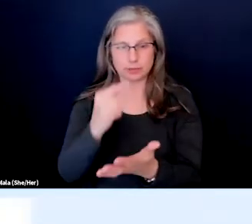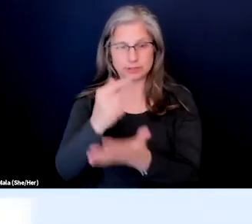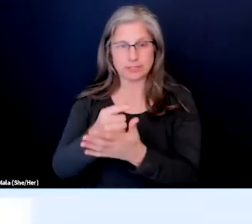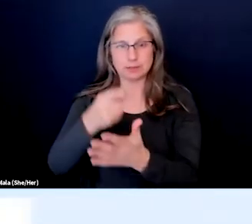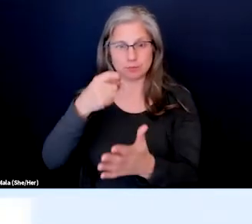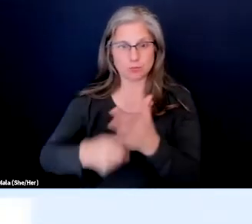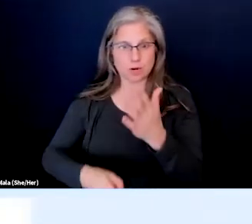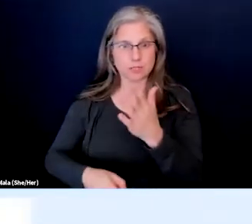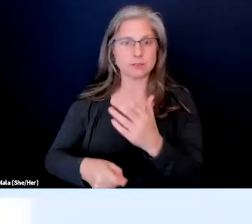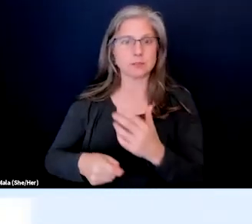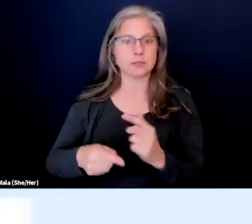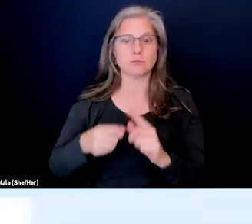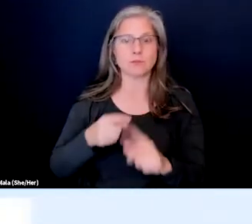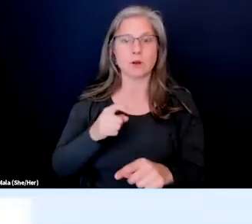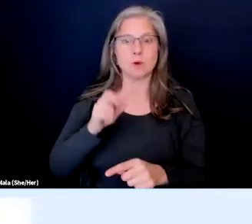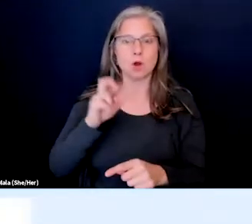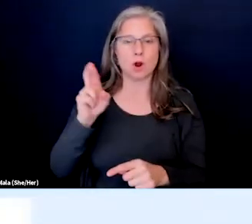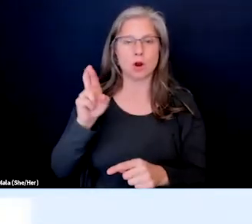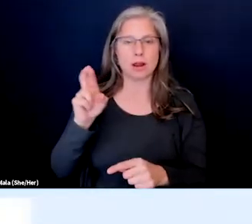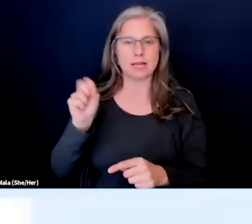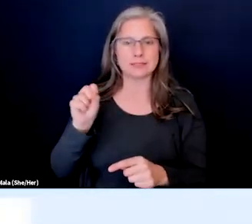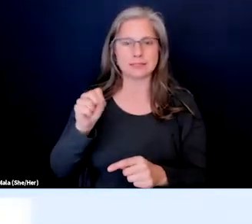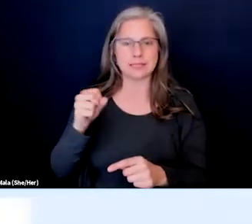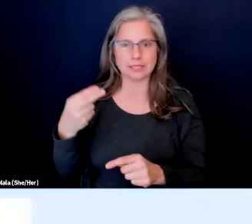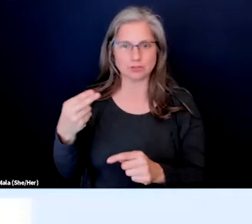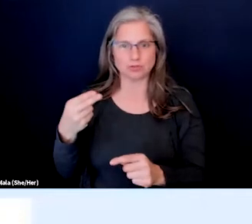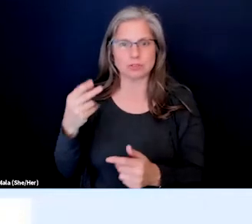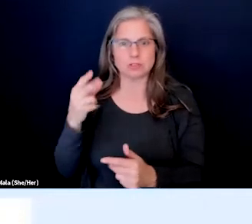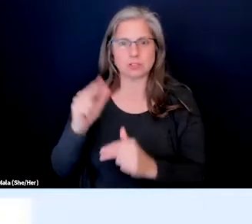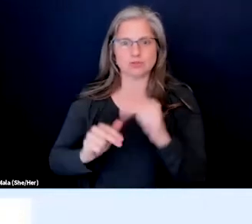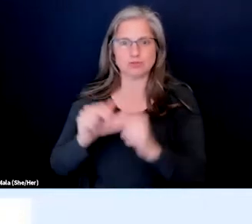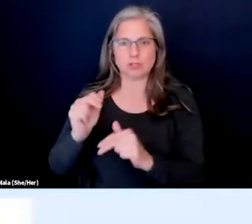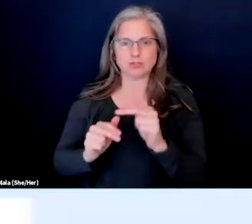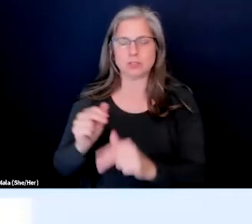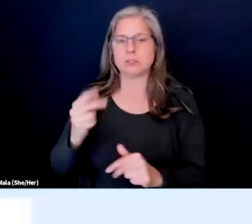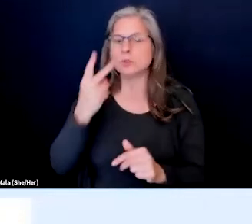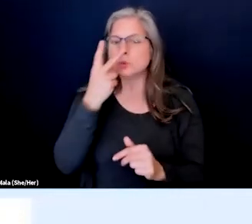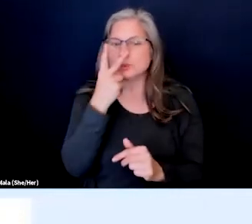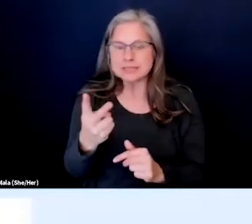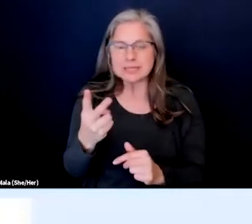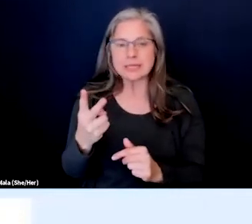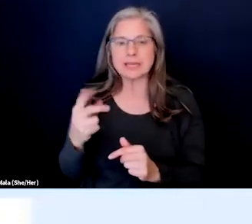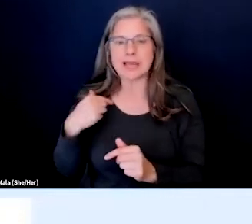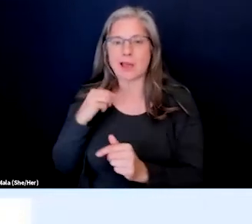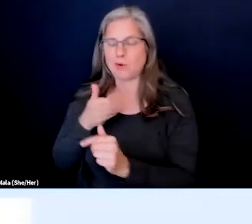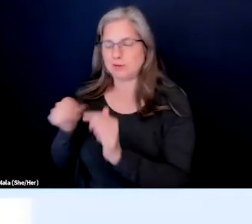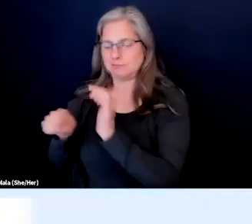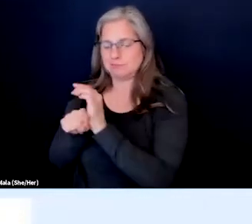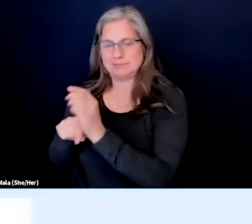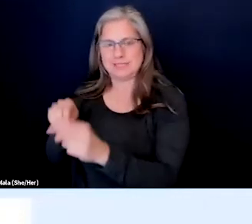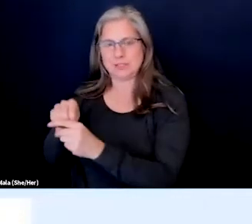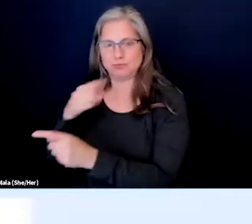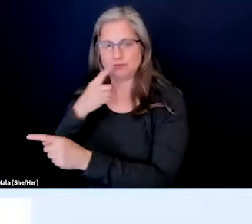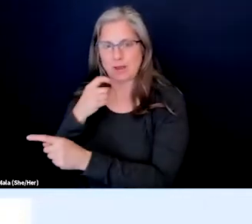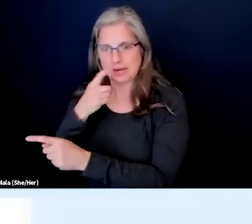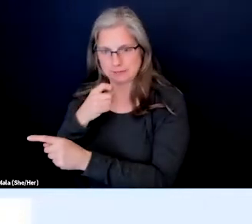RSH Construction and you subtract our budget from that, and you see our shortfall in red. Our